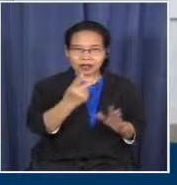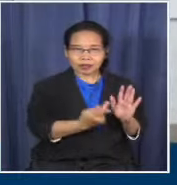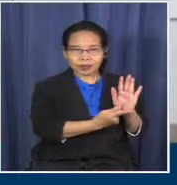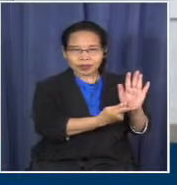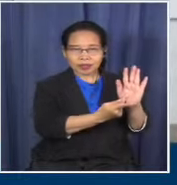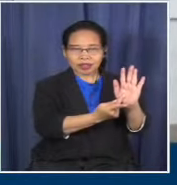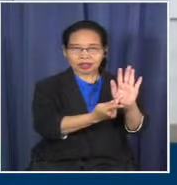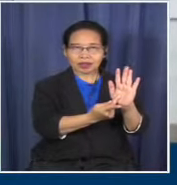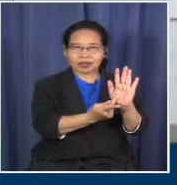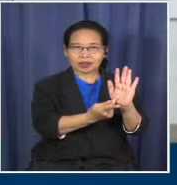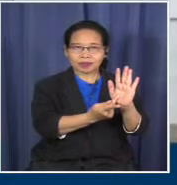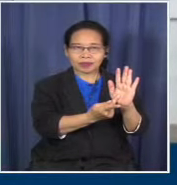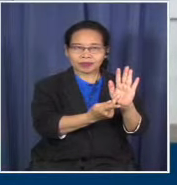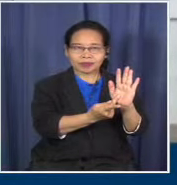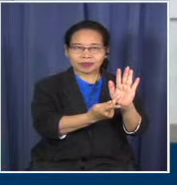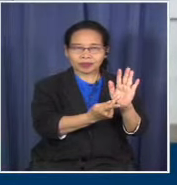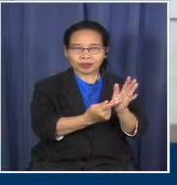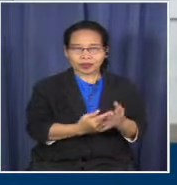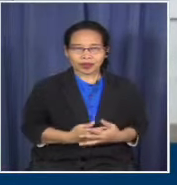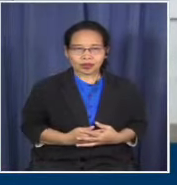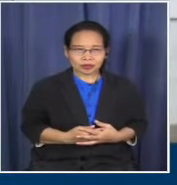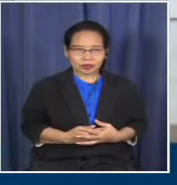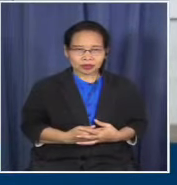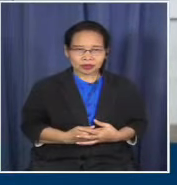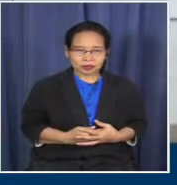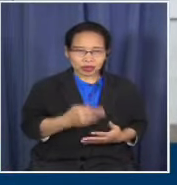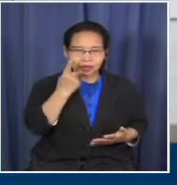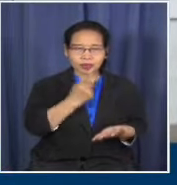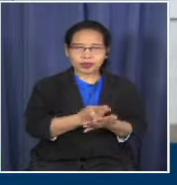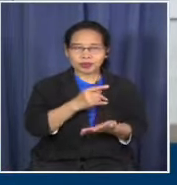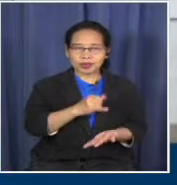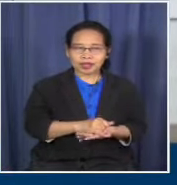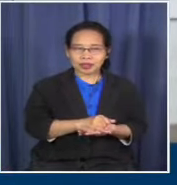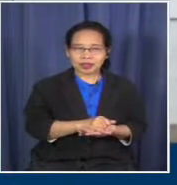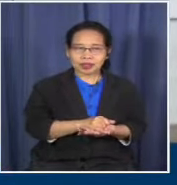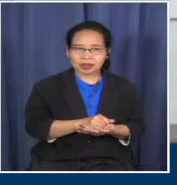What are the elements that compose a diamond?